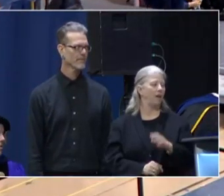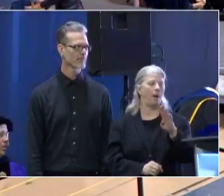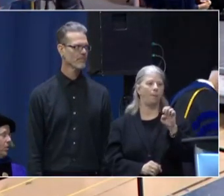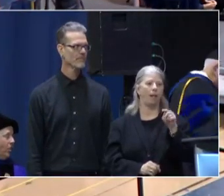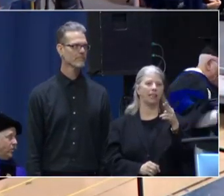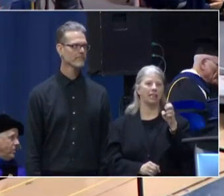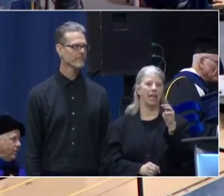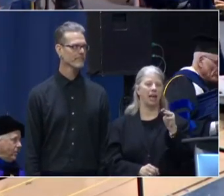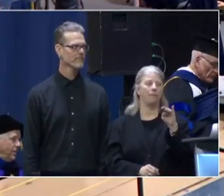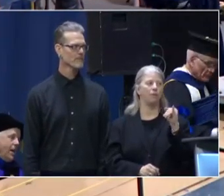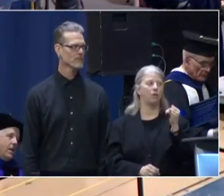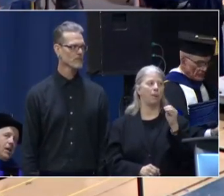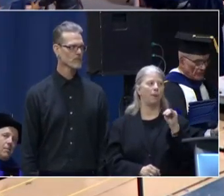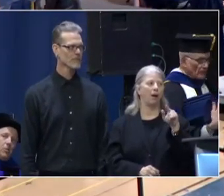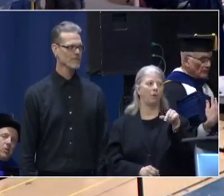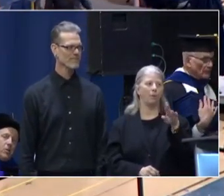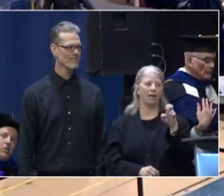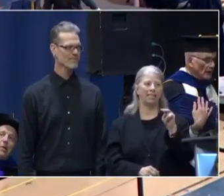Bethlehem G. Michael.